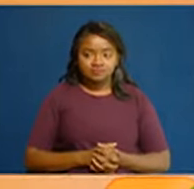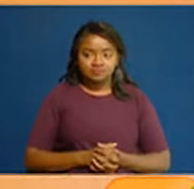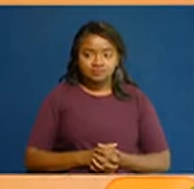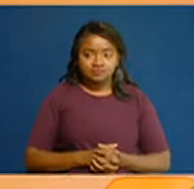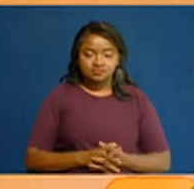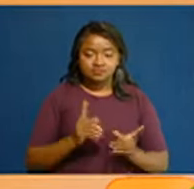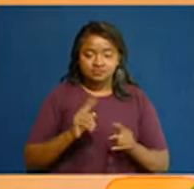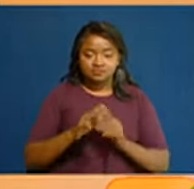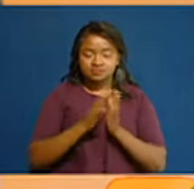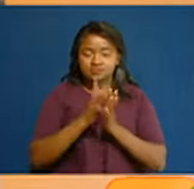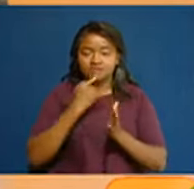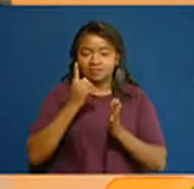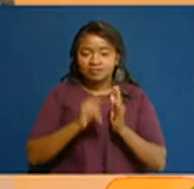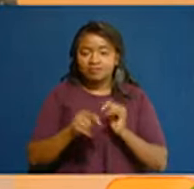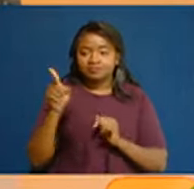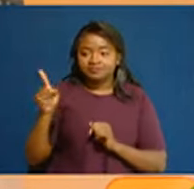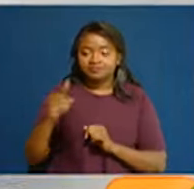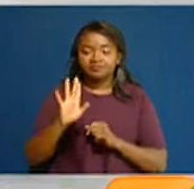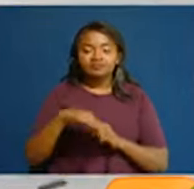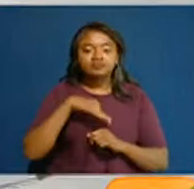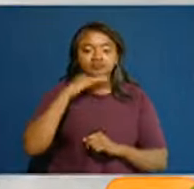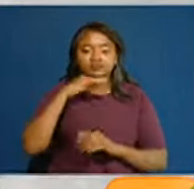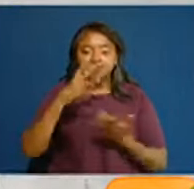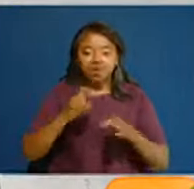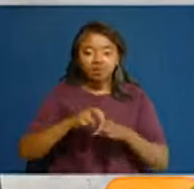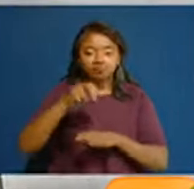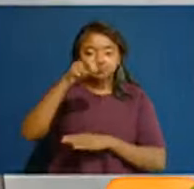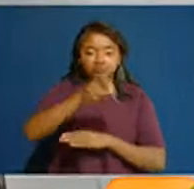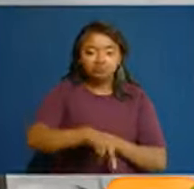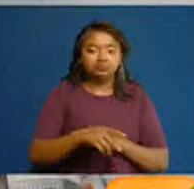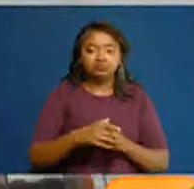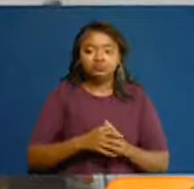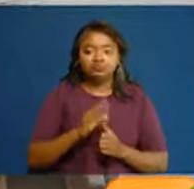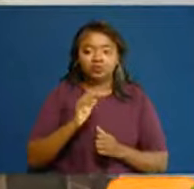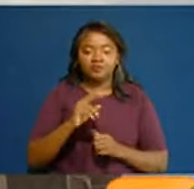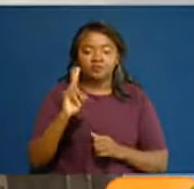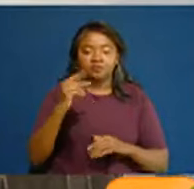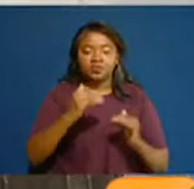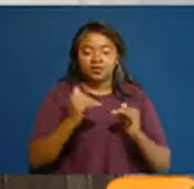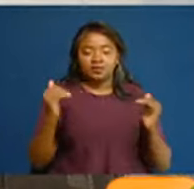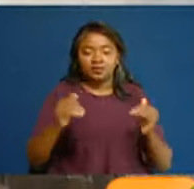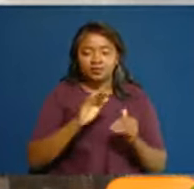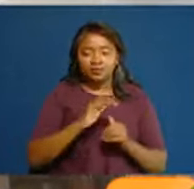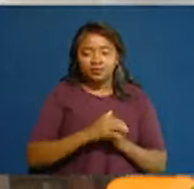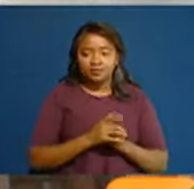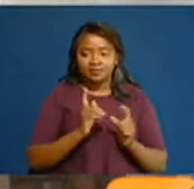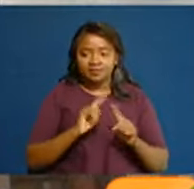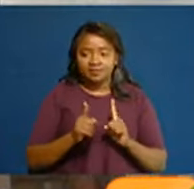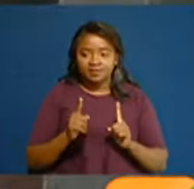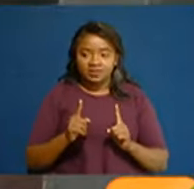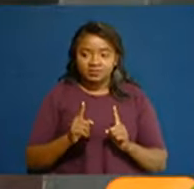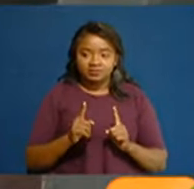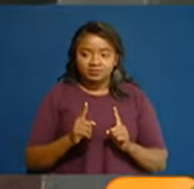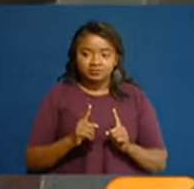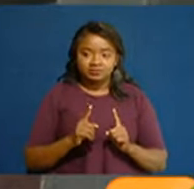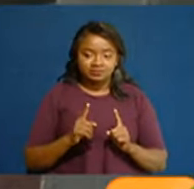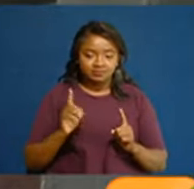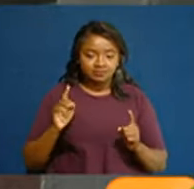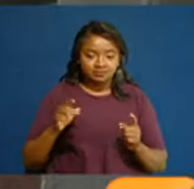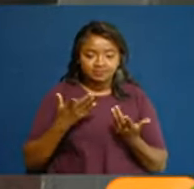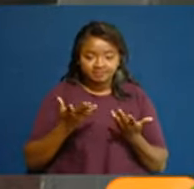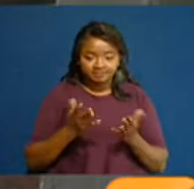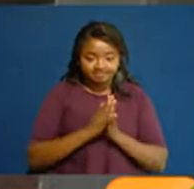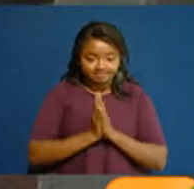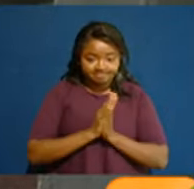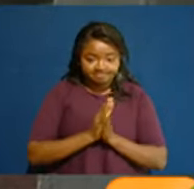alleged Sarah Njogu committed suicide by jumping from the second floor of this apartment within Seasons in Kasarani. Allegations